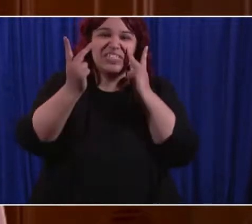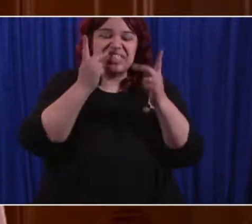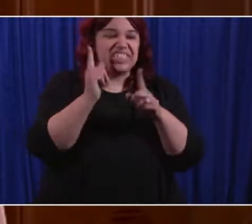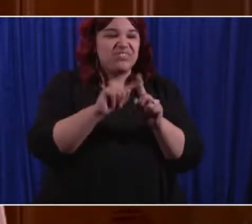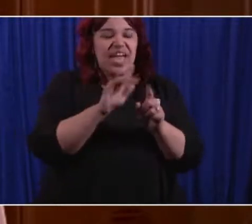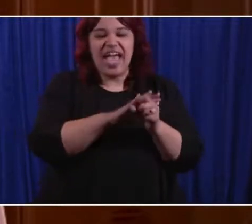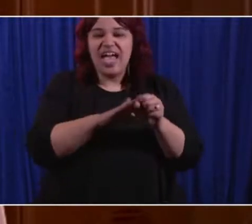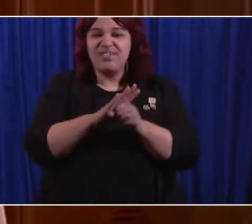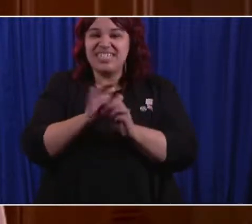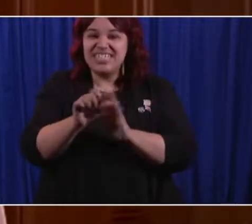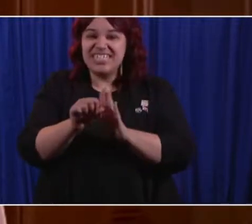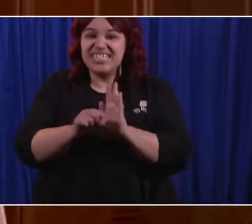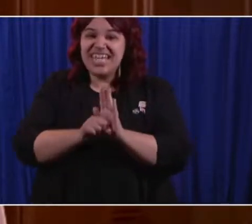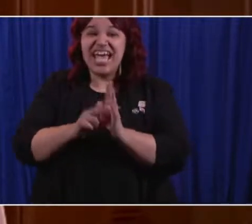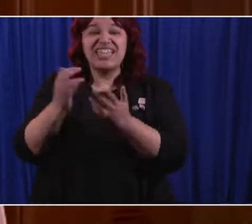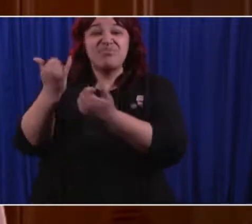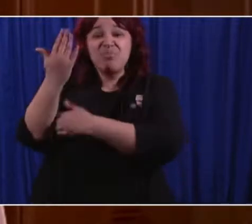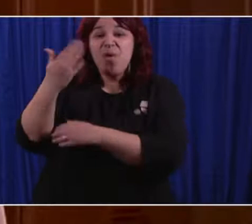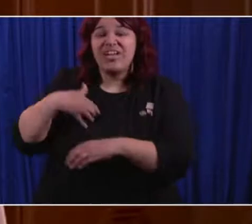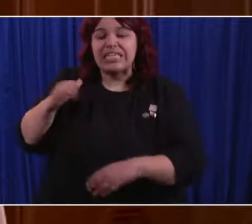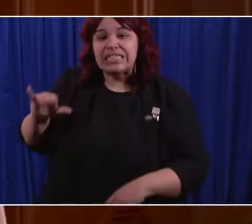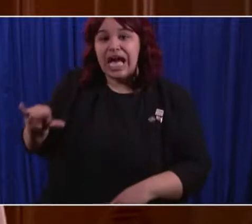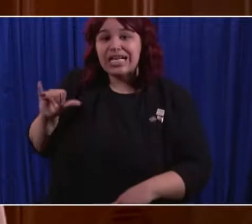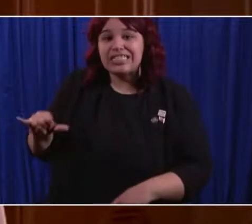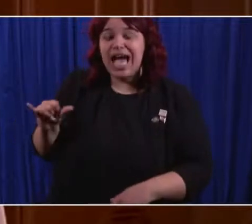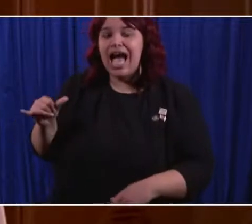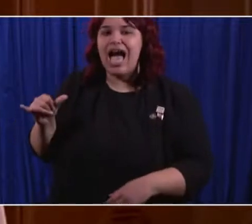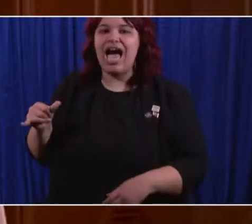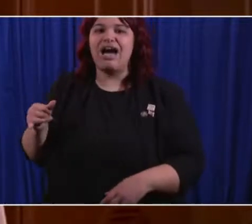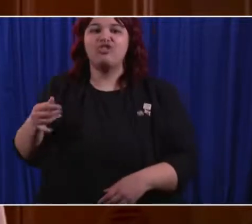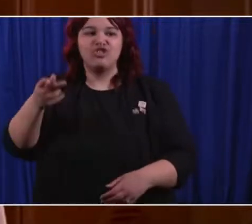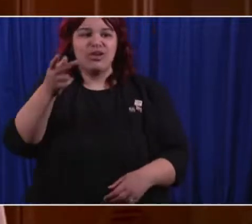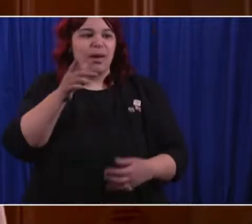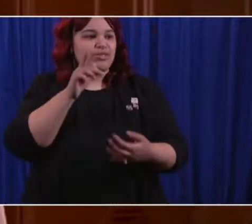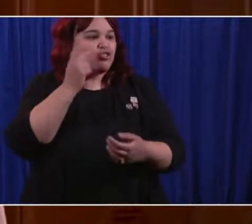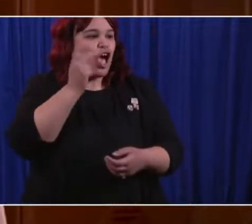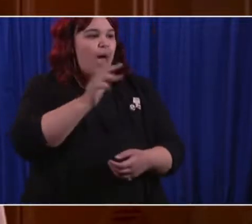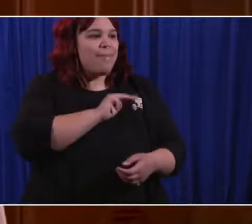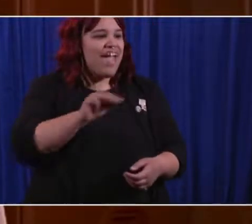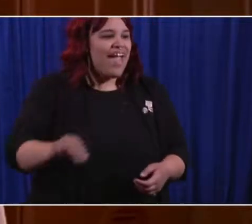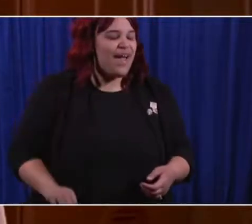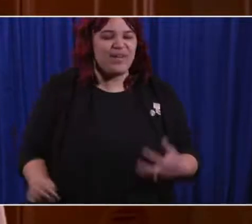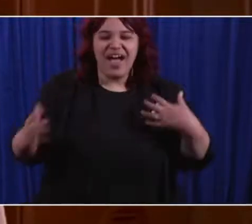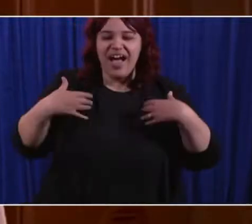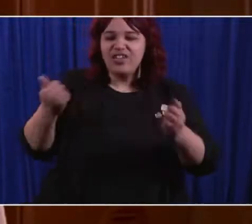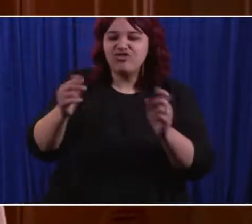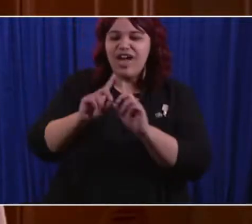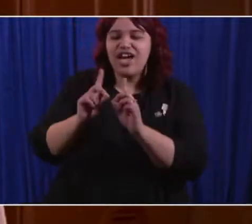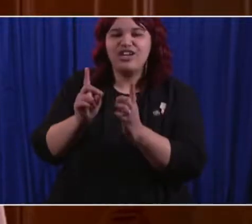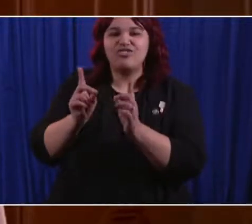with the mayor and the health director. And it's been good to get out.